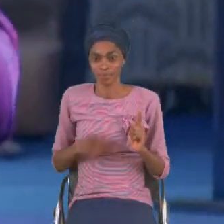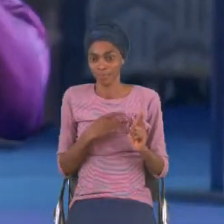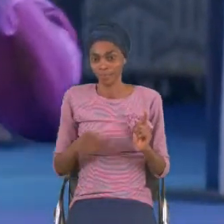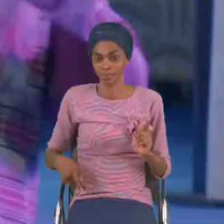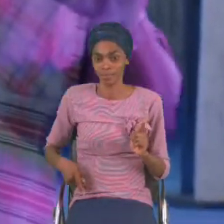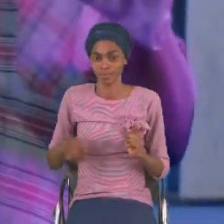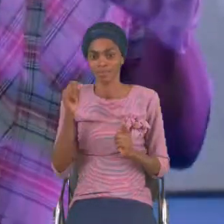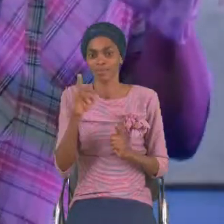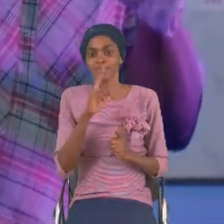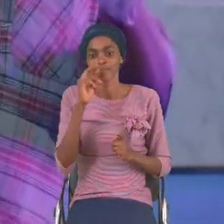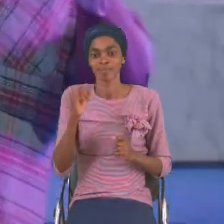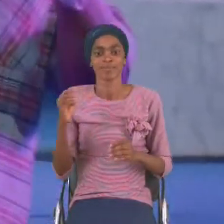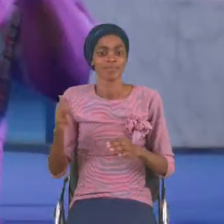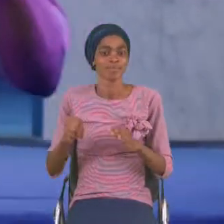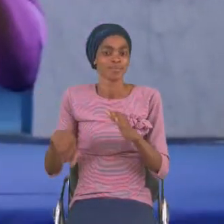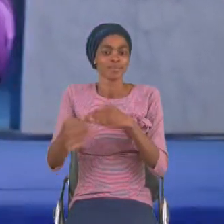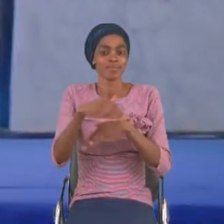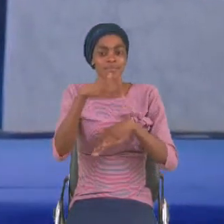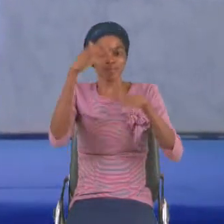You are the master